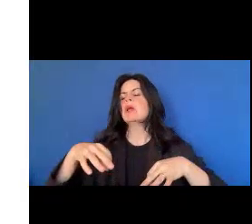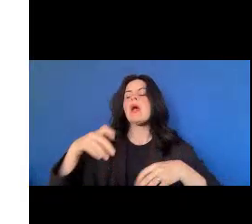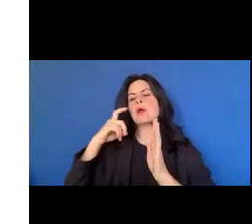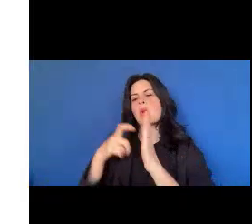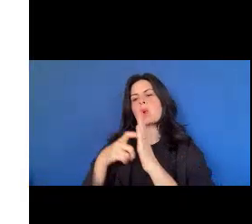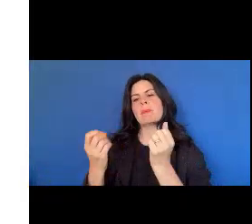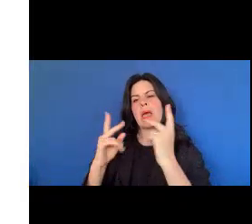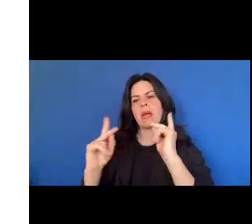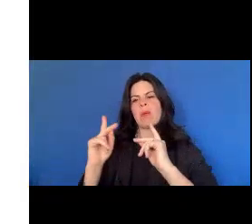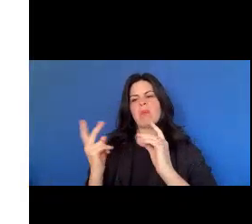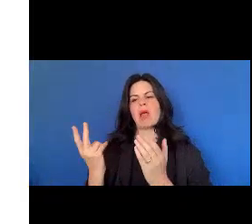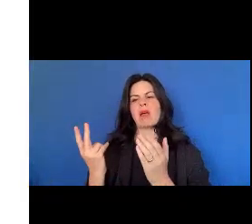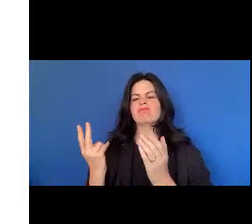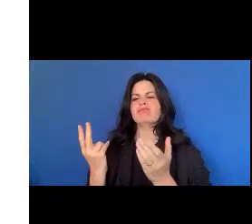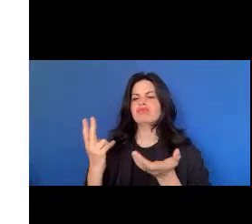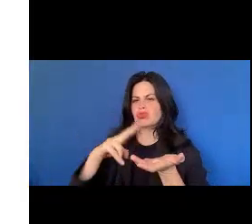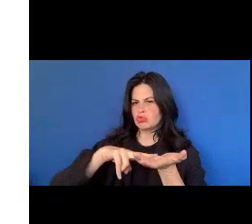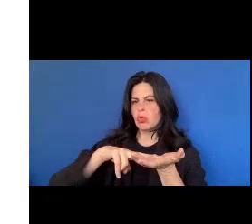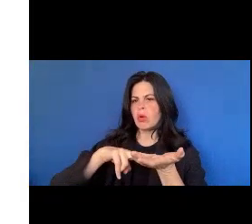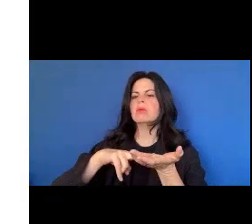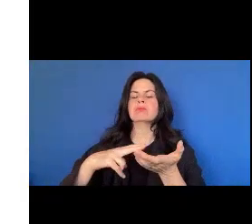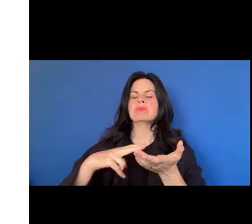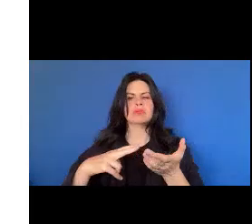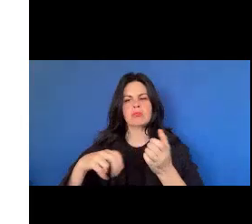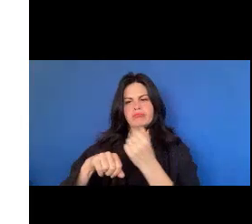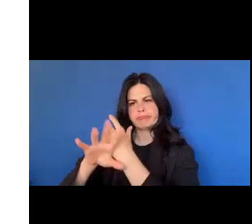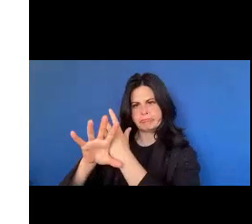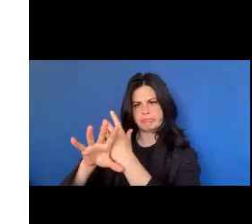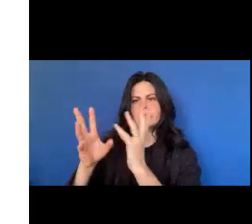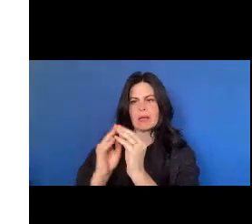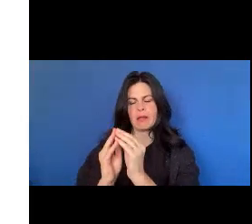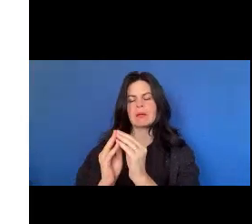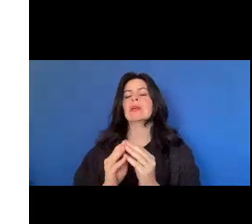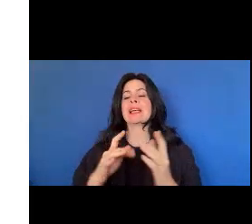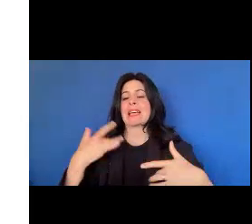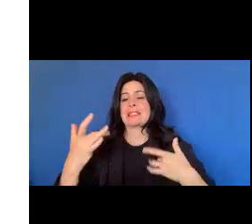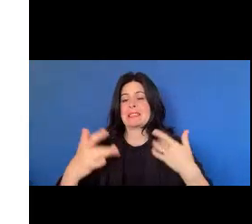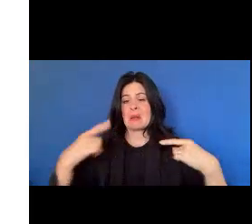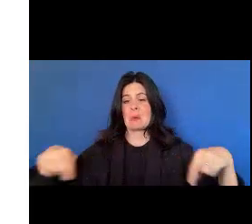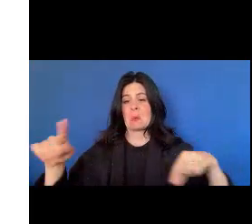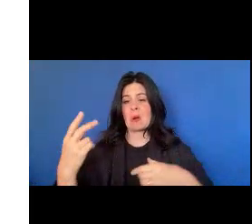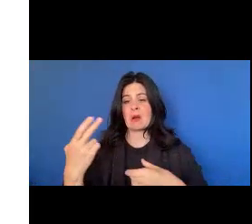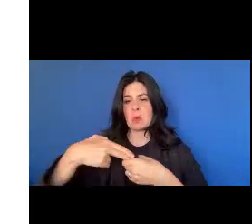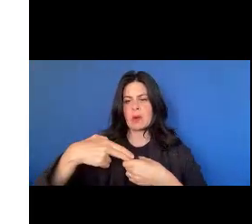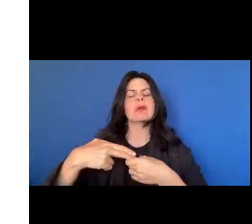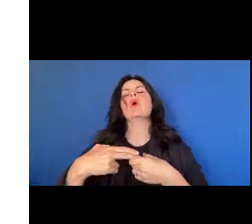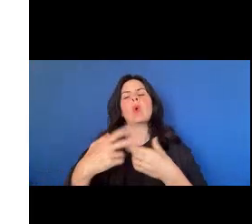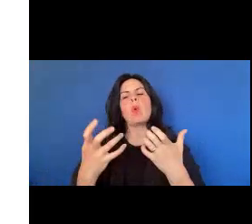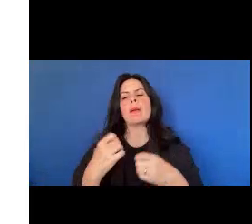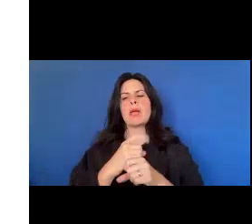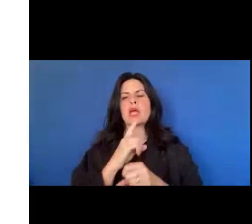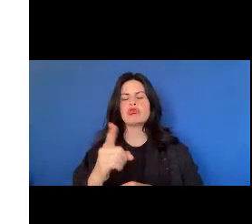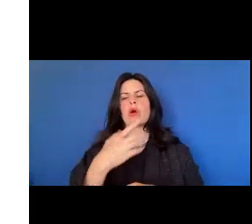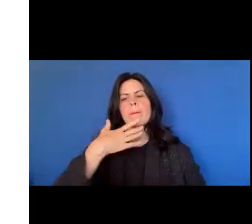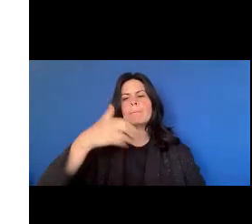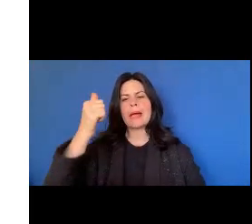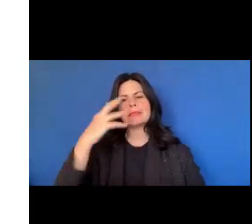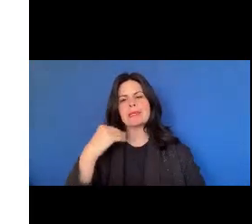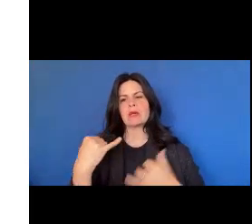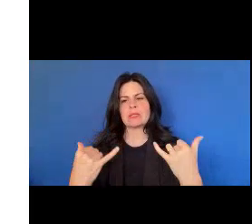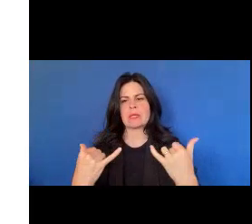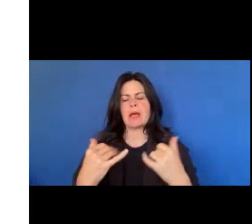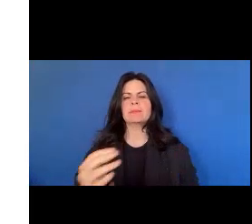call, so I'm very excited to have you. But we want to make sure that you get the best experience today. As part of this MS Teams